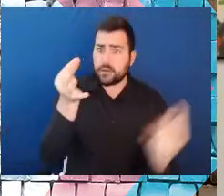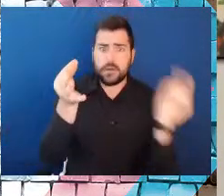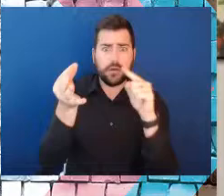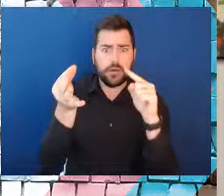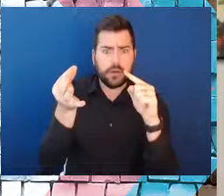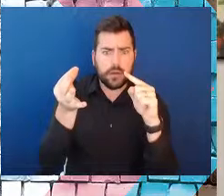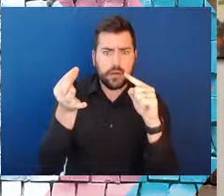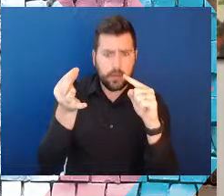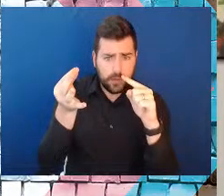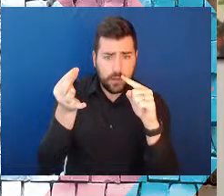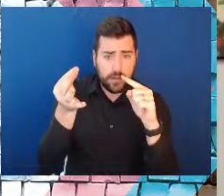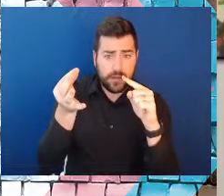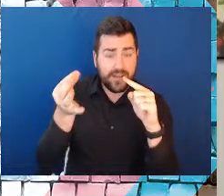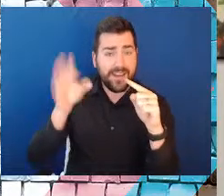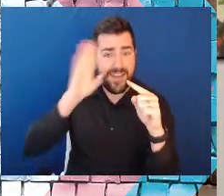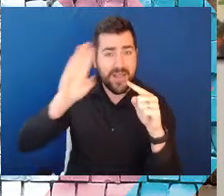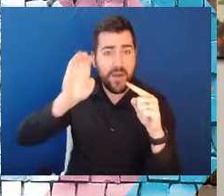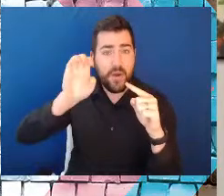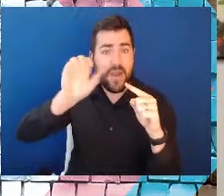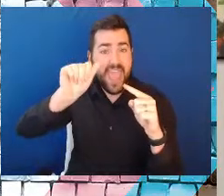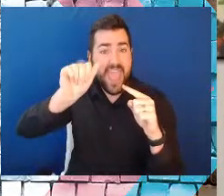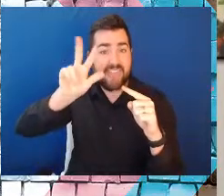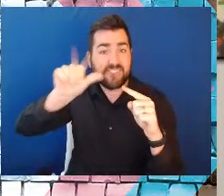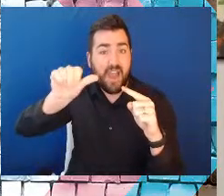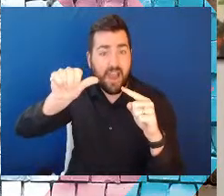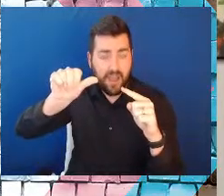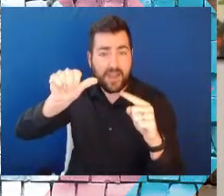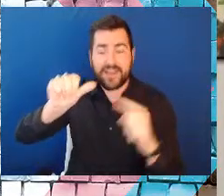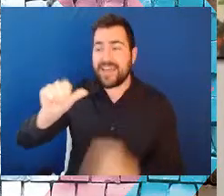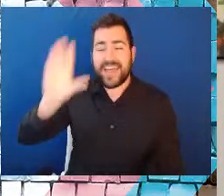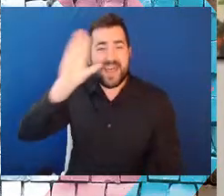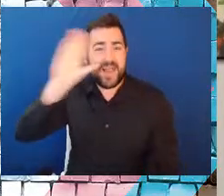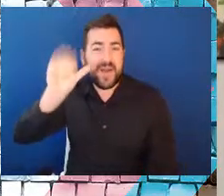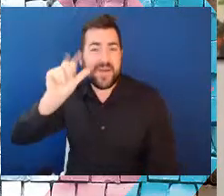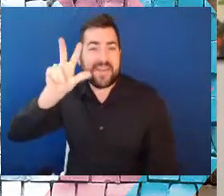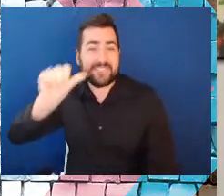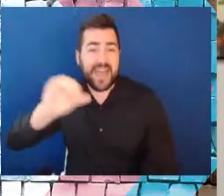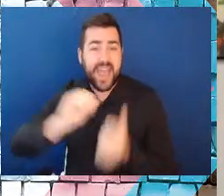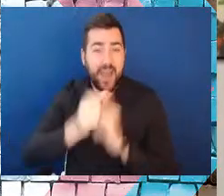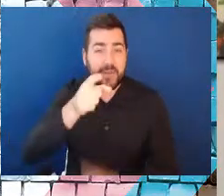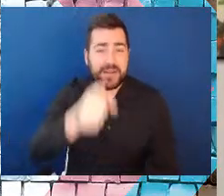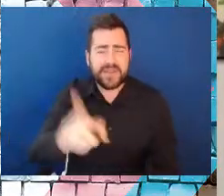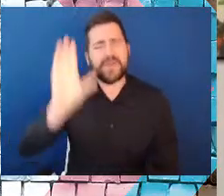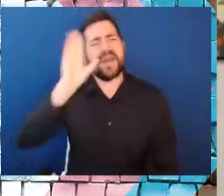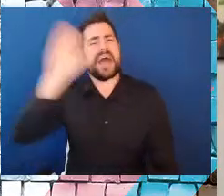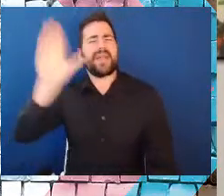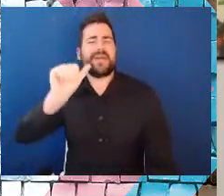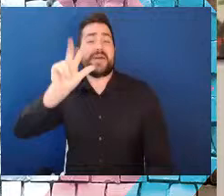Hello, Ava. How are you? Hello, Ava.